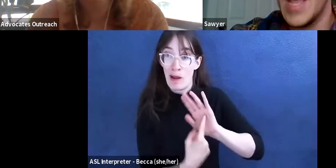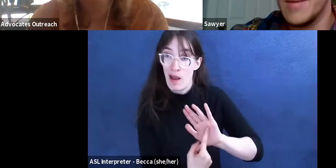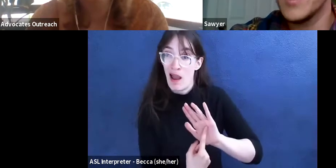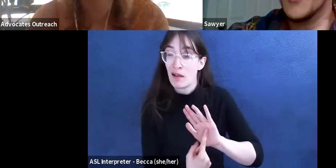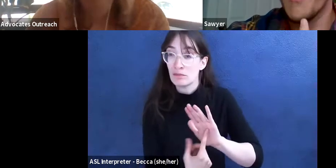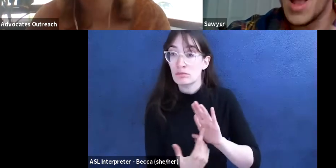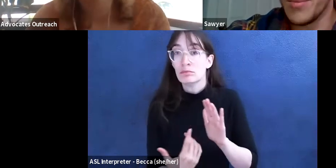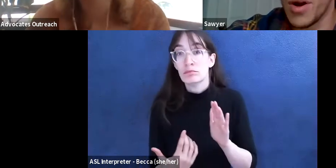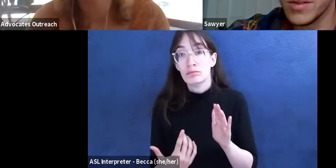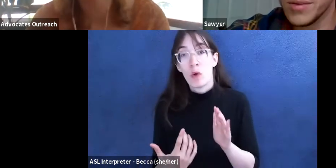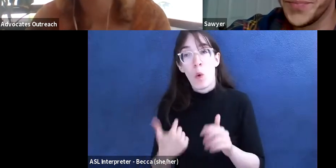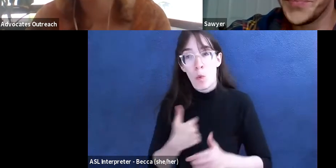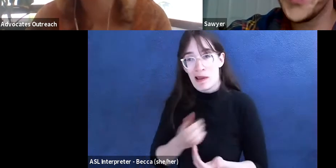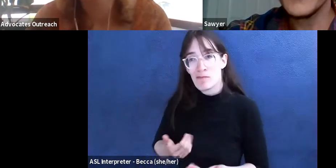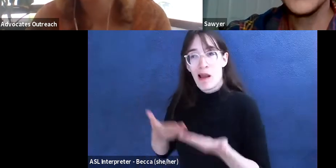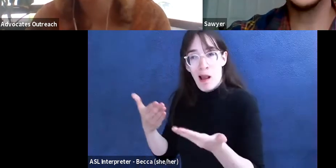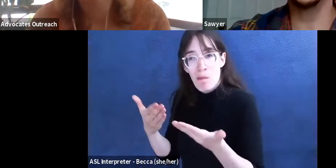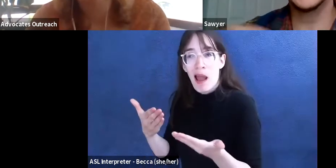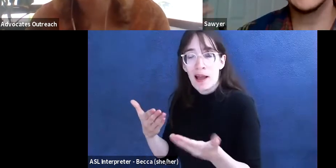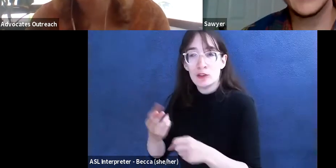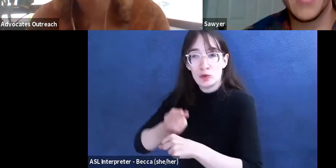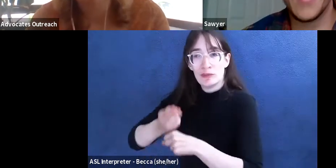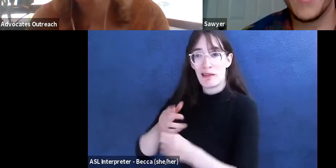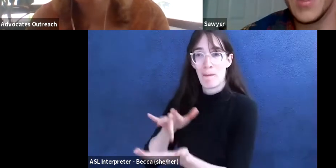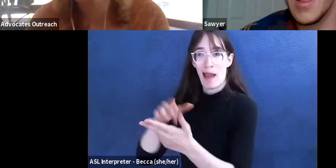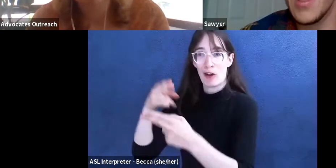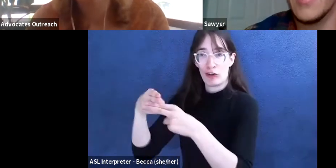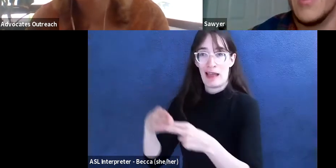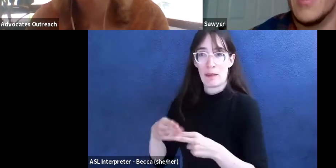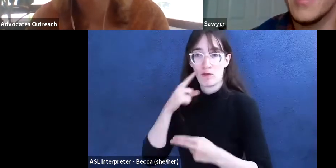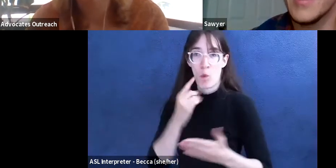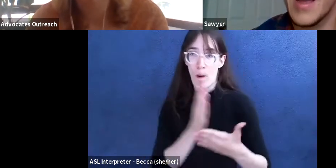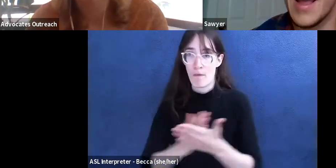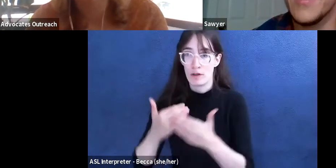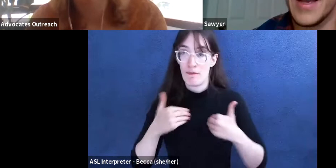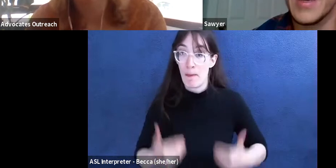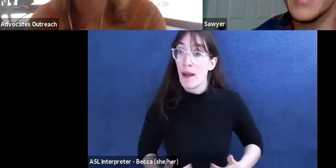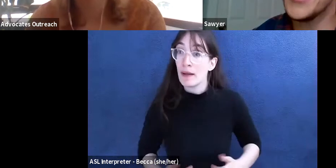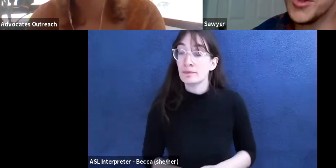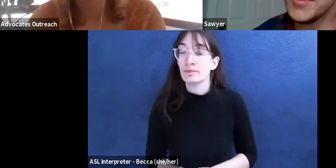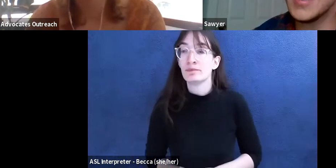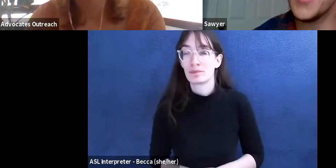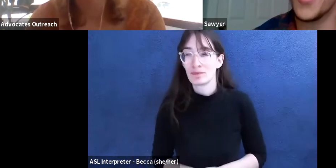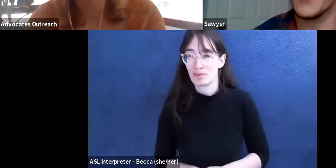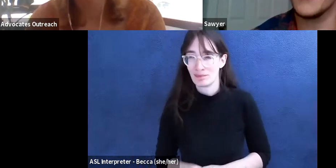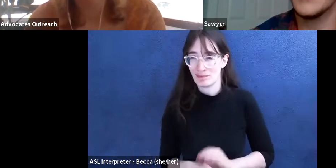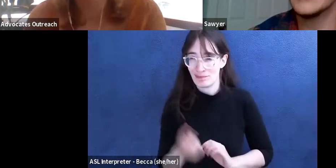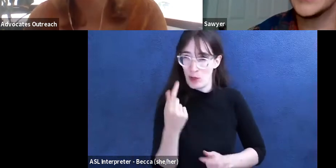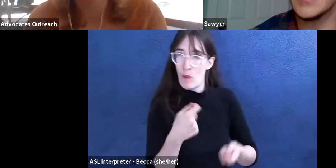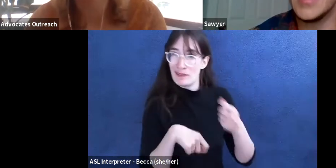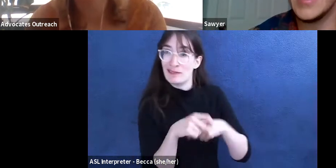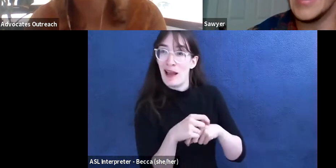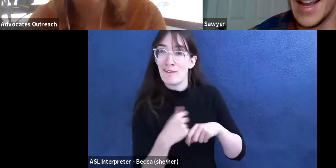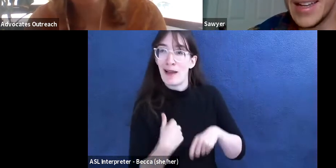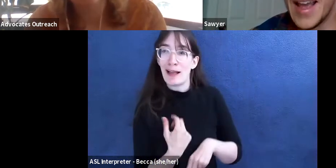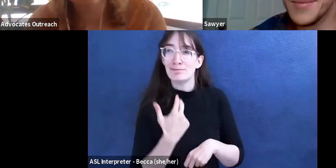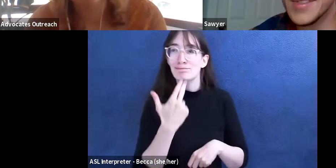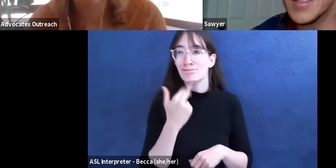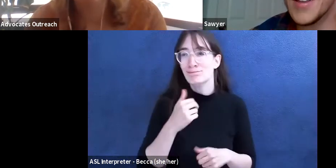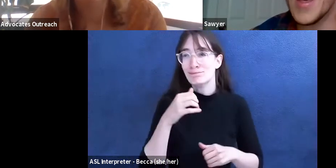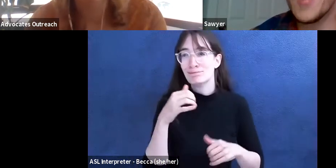often. So we get a lot of questions, a lot of people wondering like, what's the right age to tell kids about this? When do you start talking about